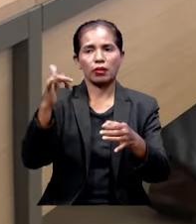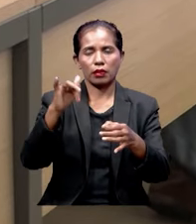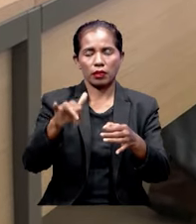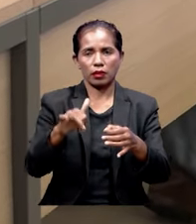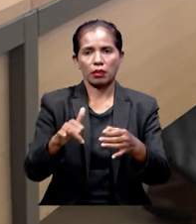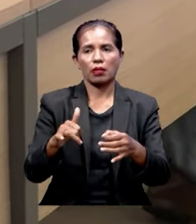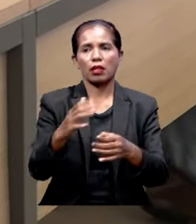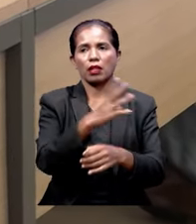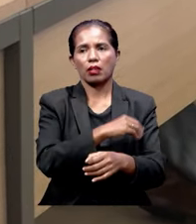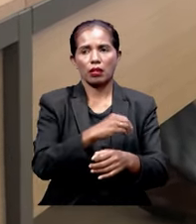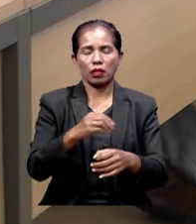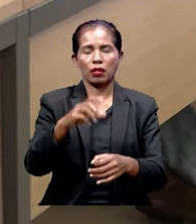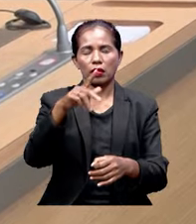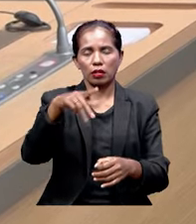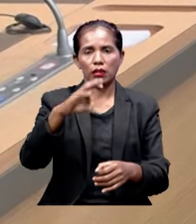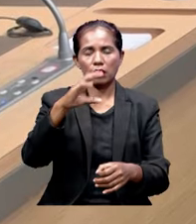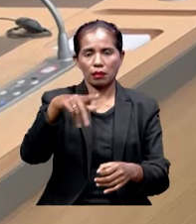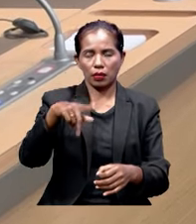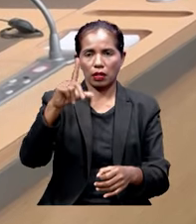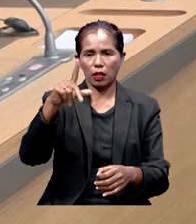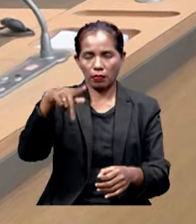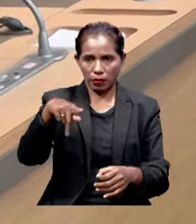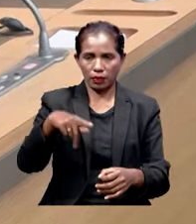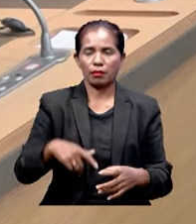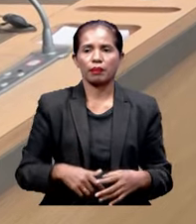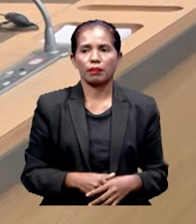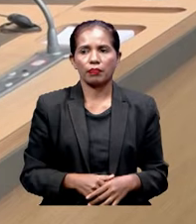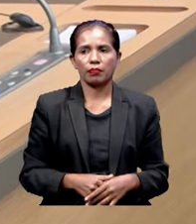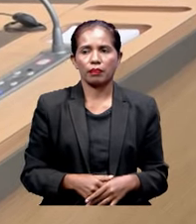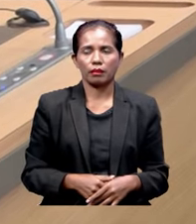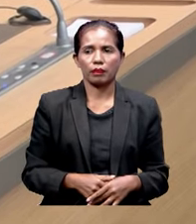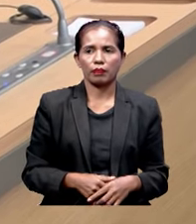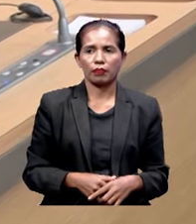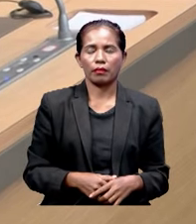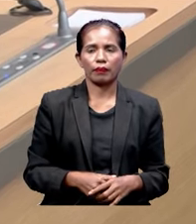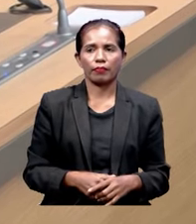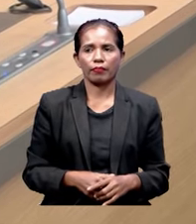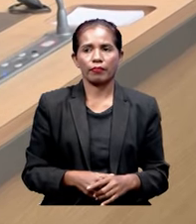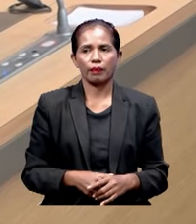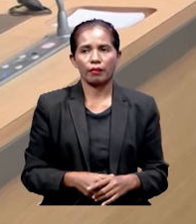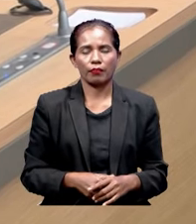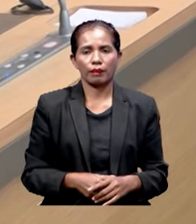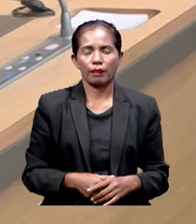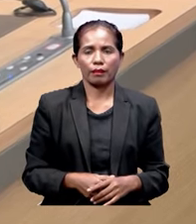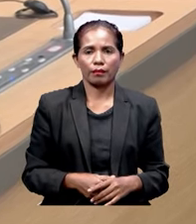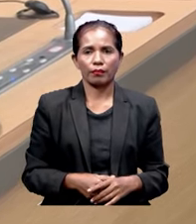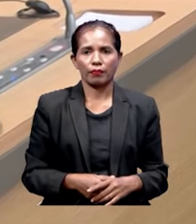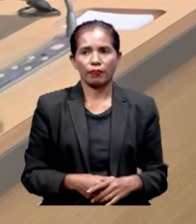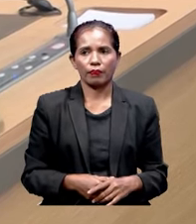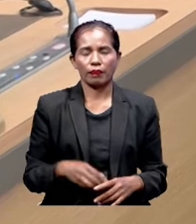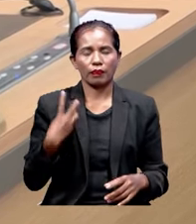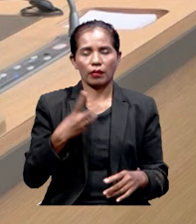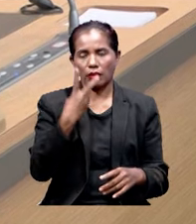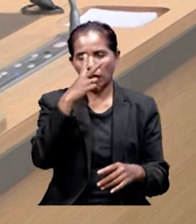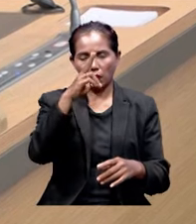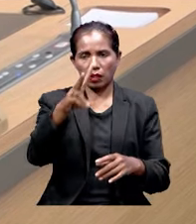Countries, CPLP. My delegation appreciates the progress outcome and recent development